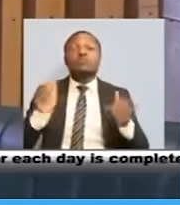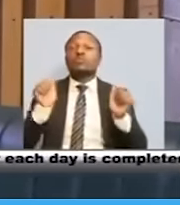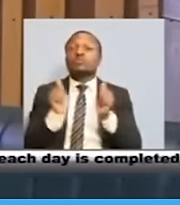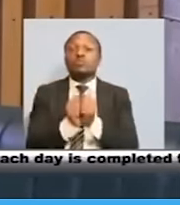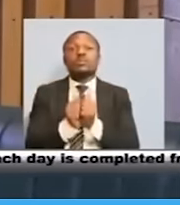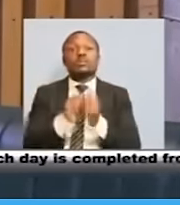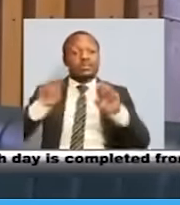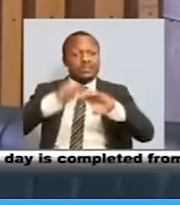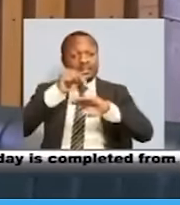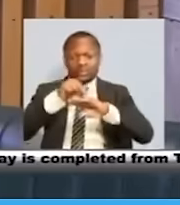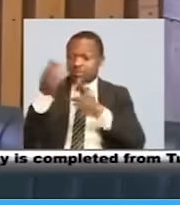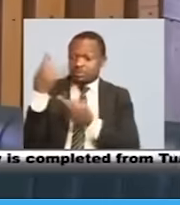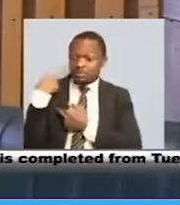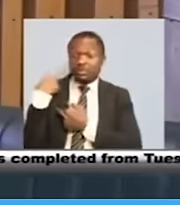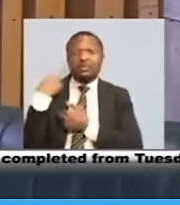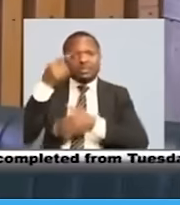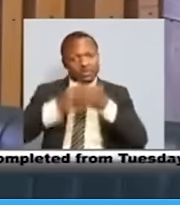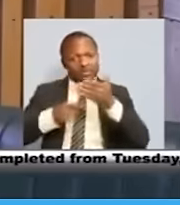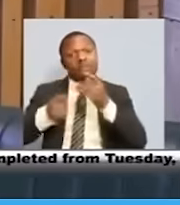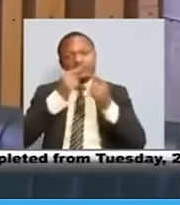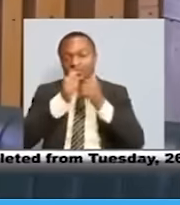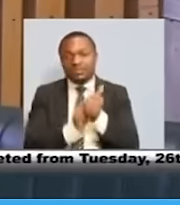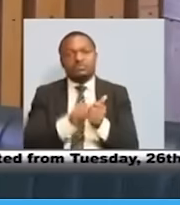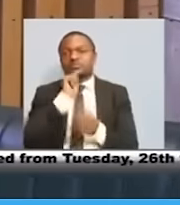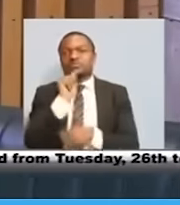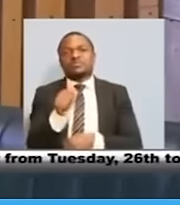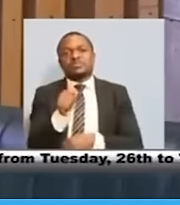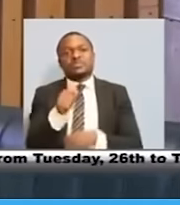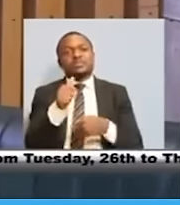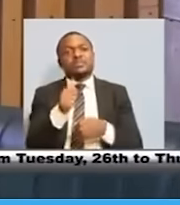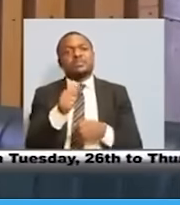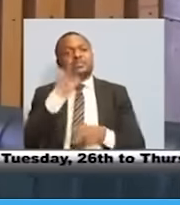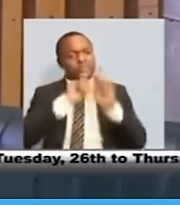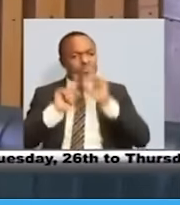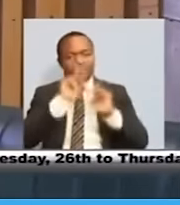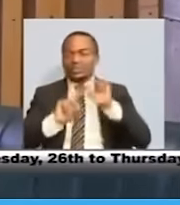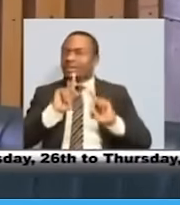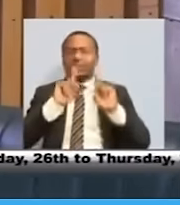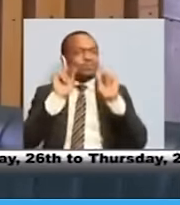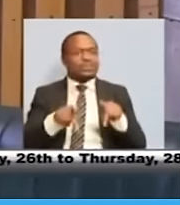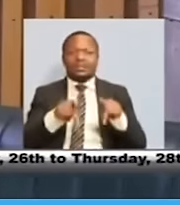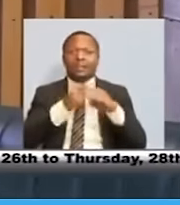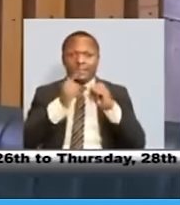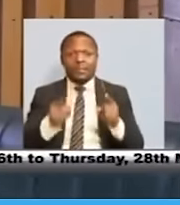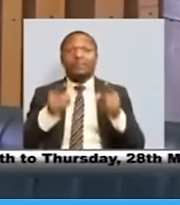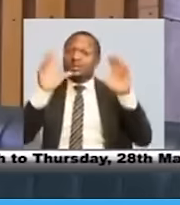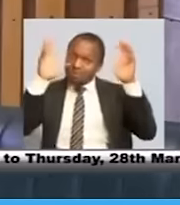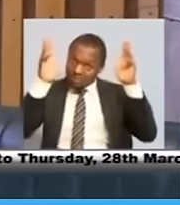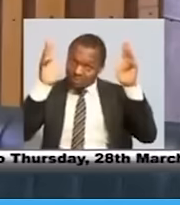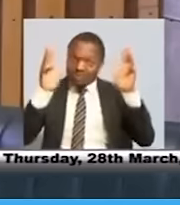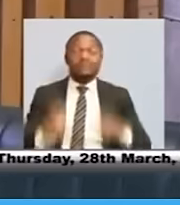national responsibilities. That's what I was trying to emphasize, not that I was meant to debate it, but to congratulate him